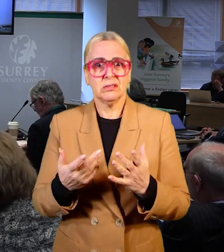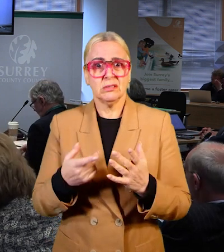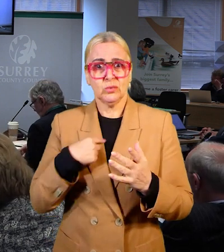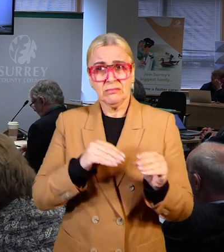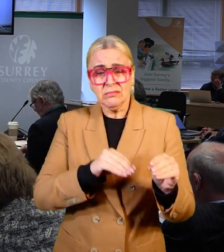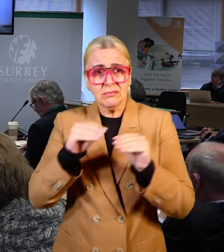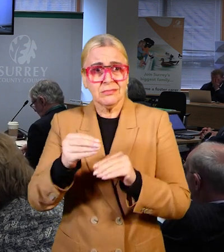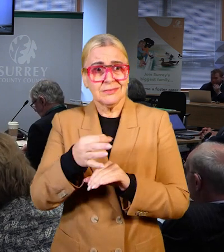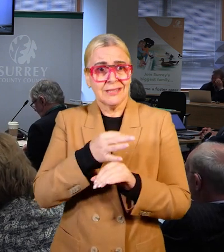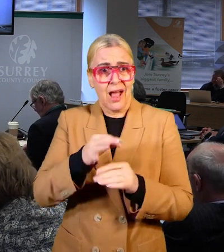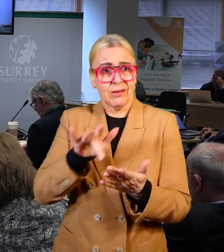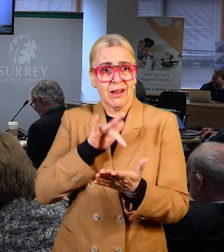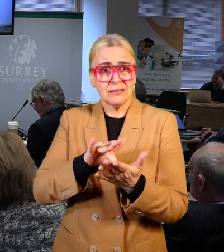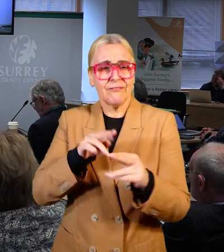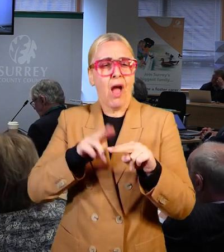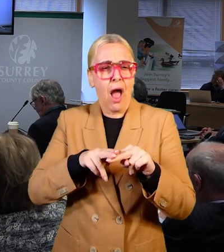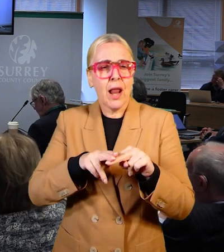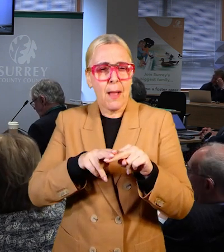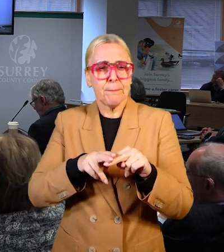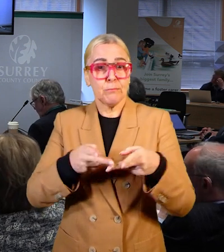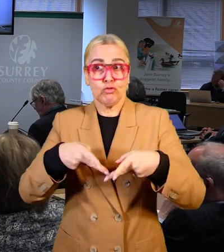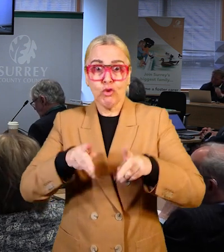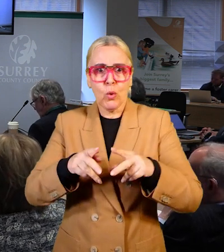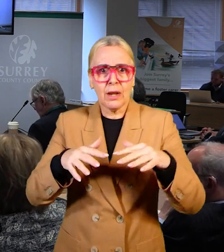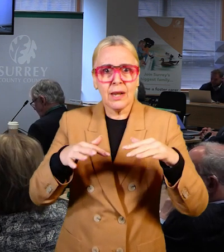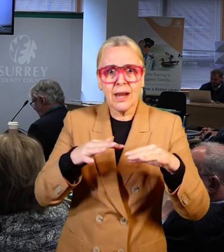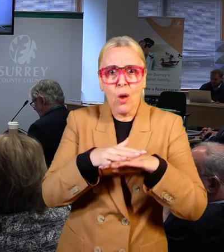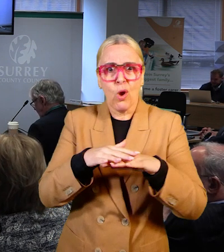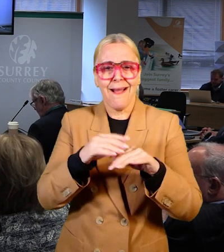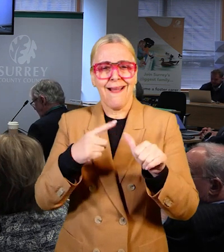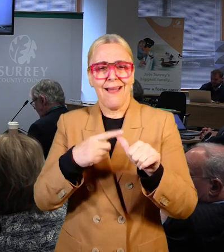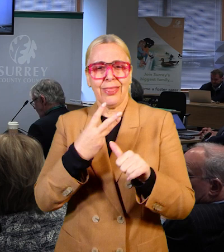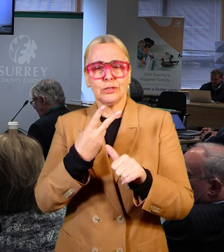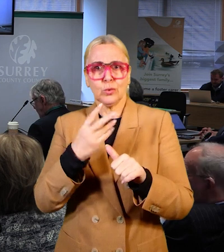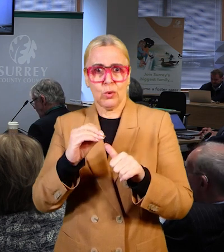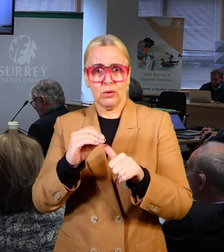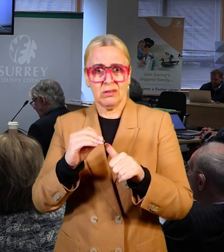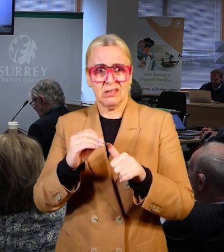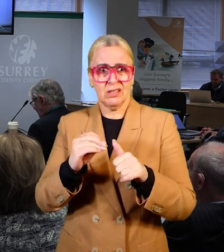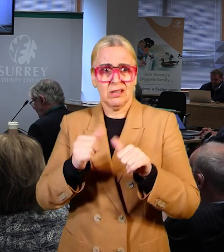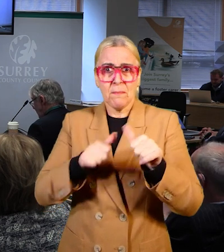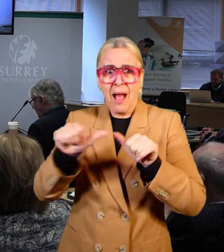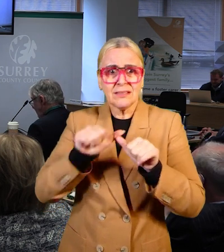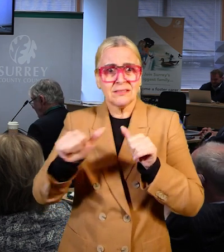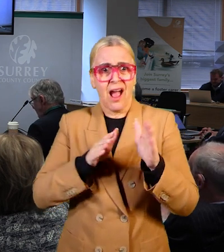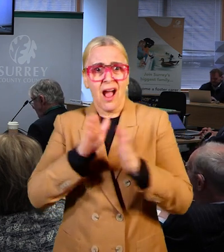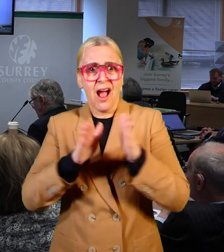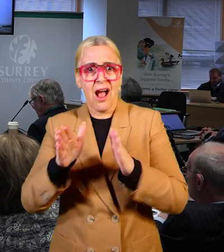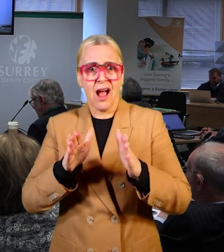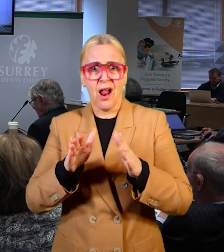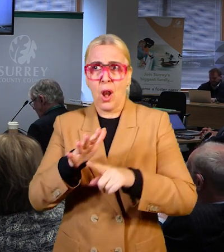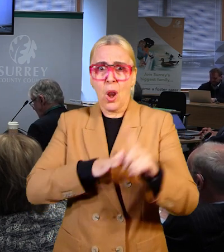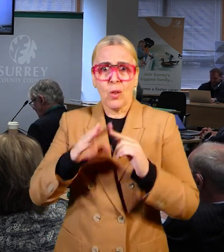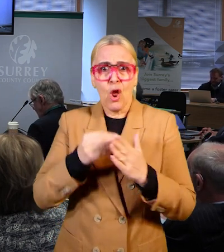national system that is not fit for purpose. We're transforming town centres like Farnham and road networks